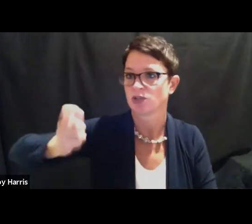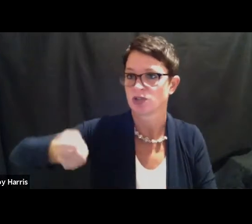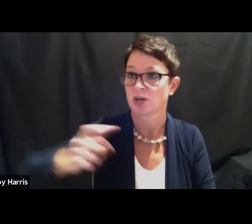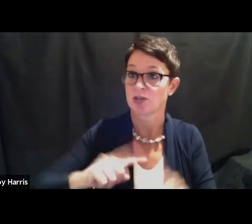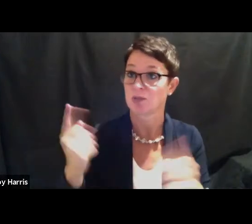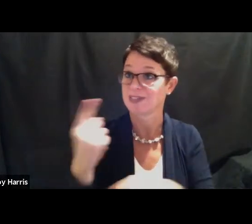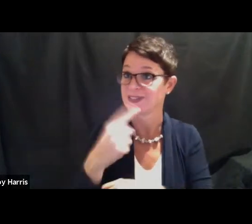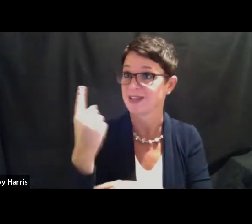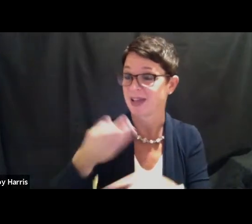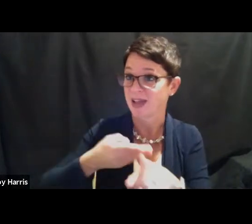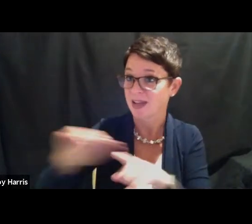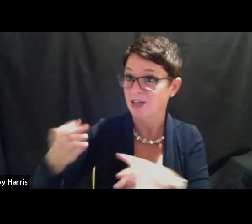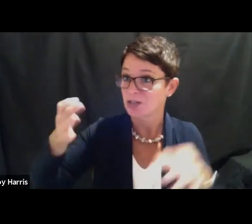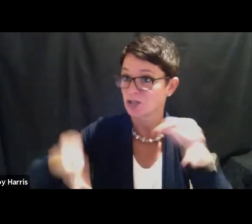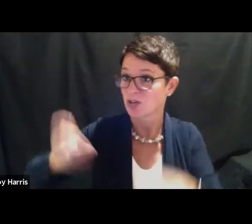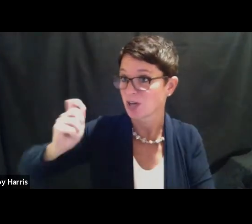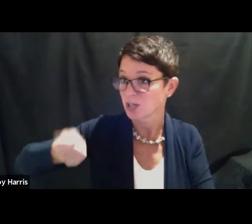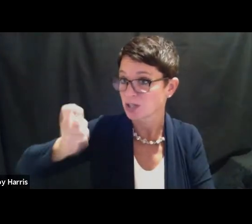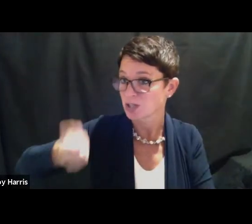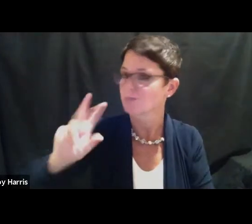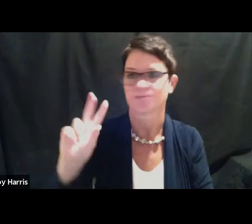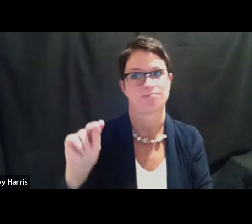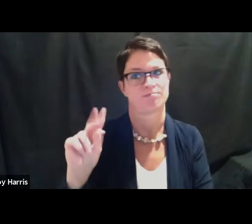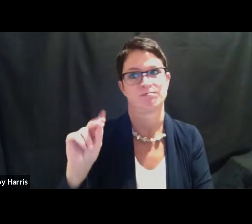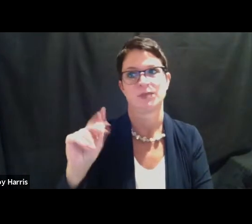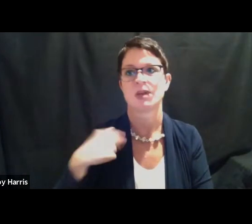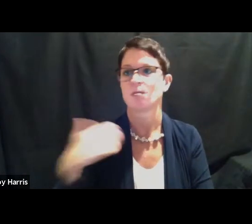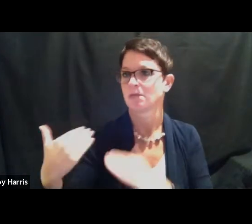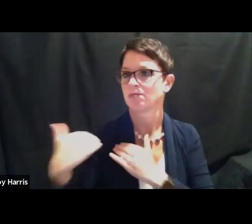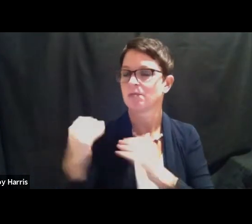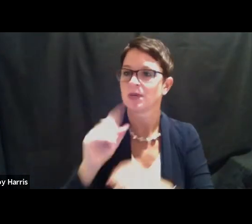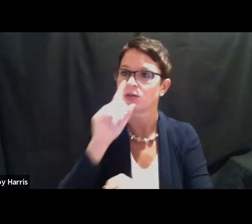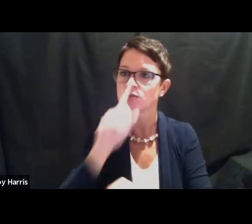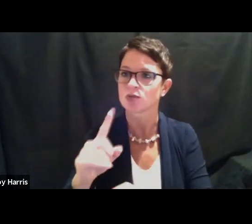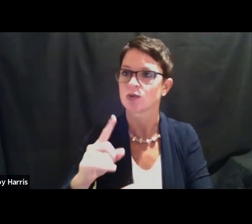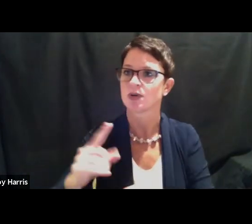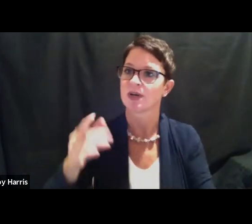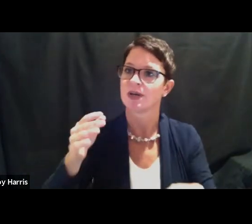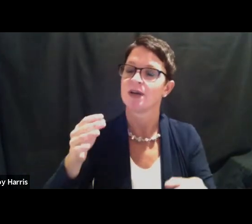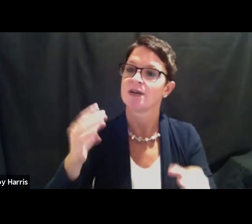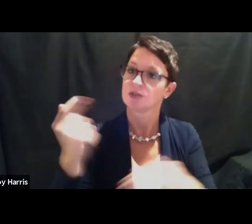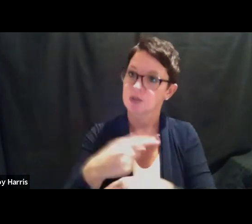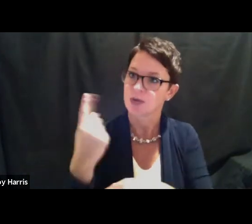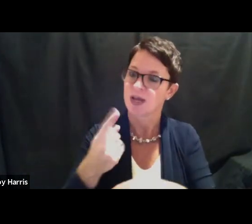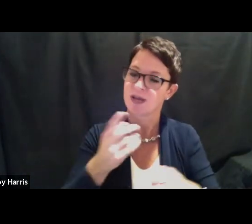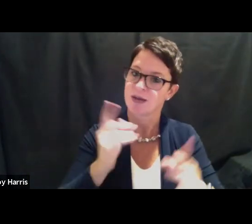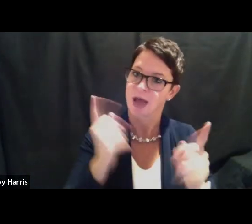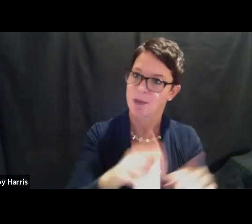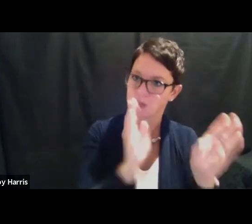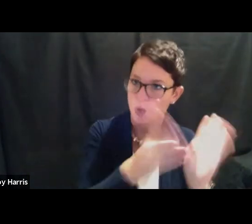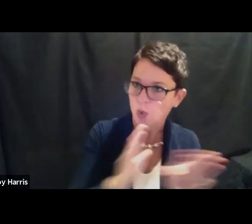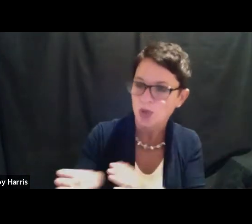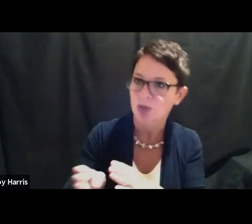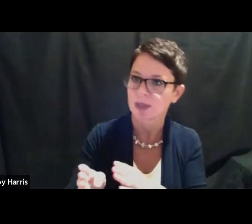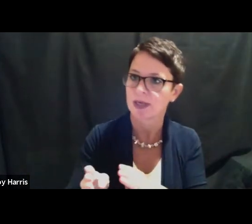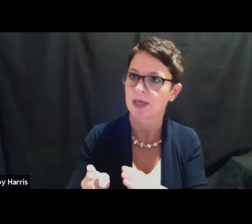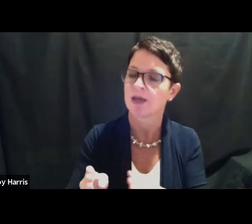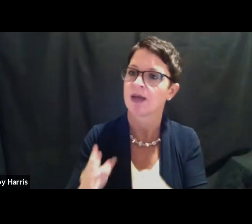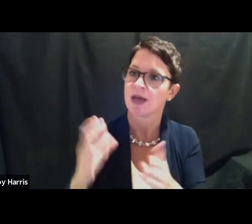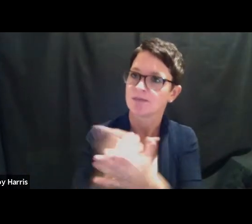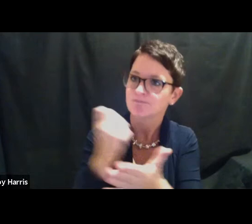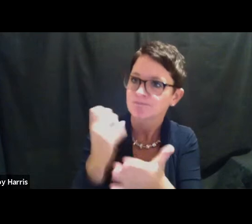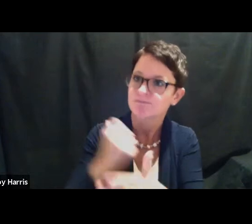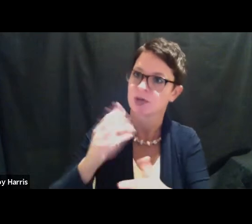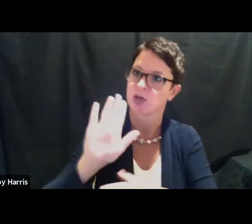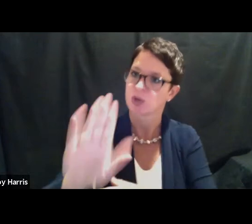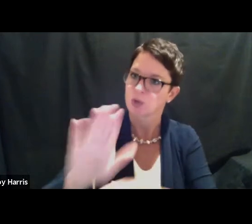not judicial. My role is to ensure that this hearing is conducted in an orderly manner, which maximizes the